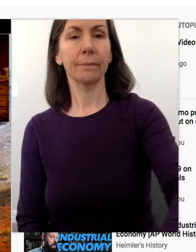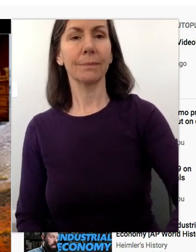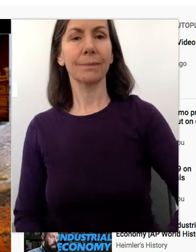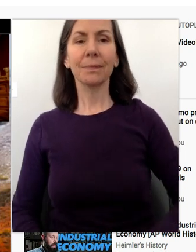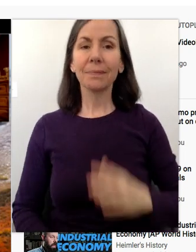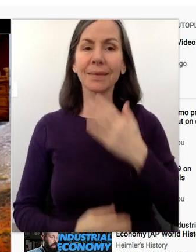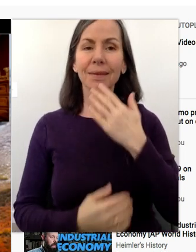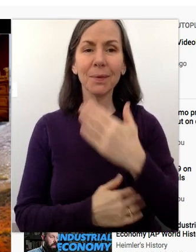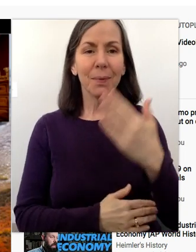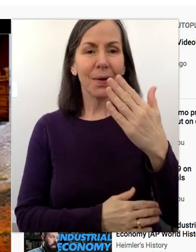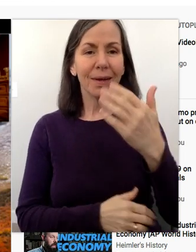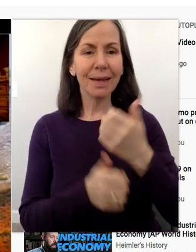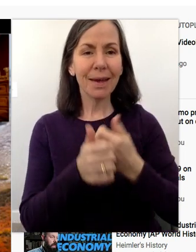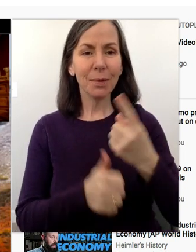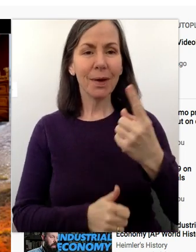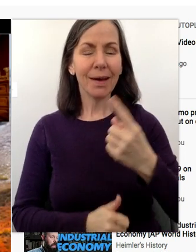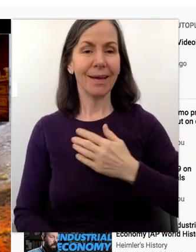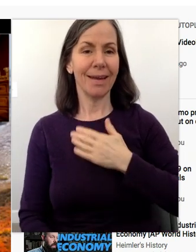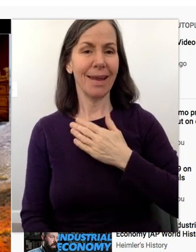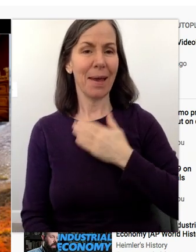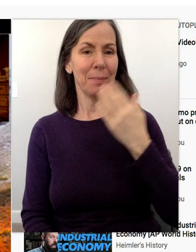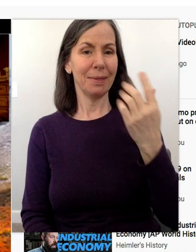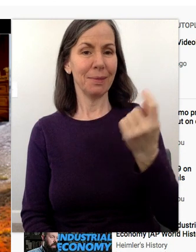Good morning, everybody. Happy Tuesday.